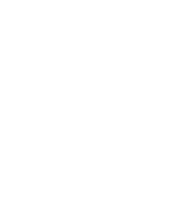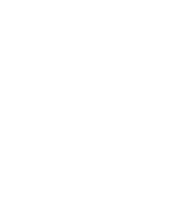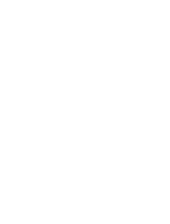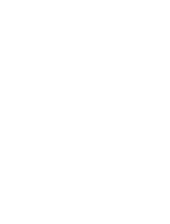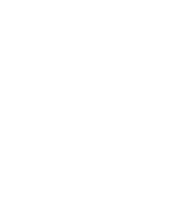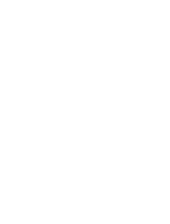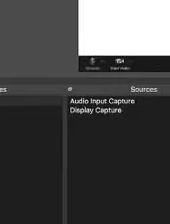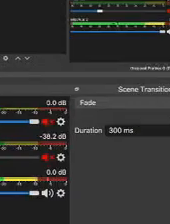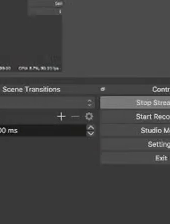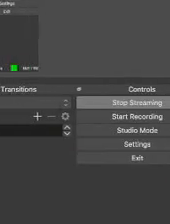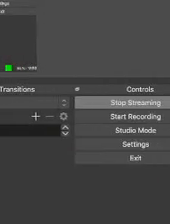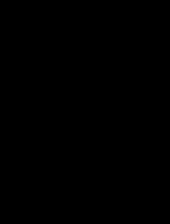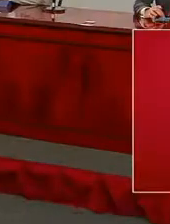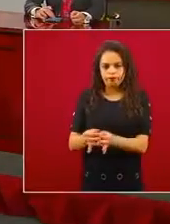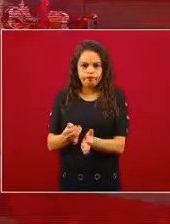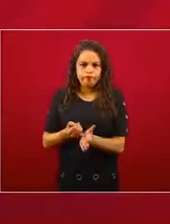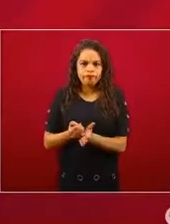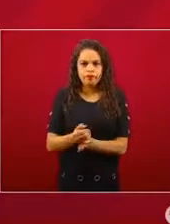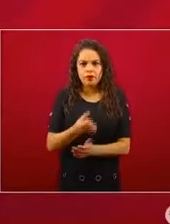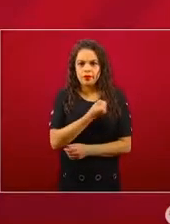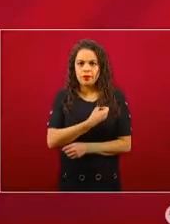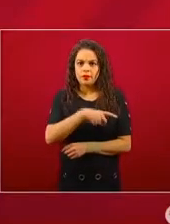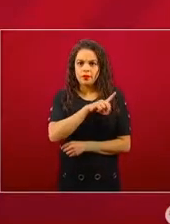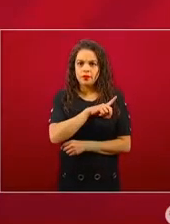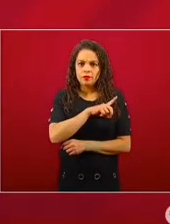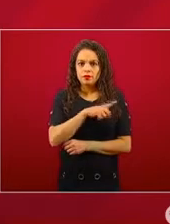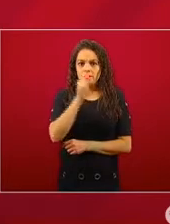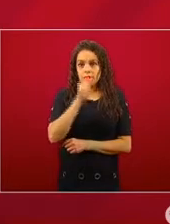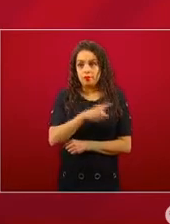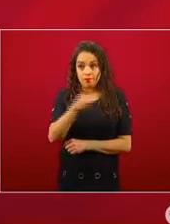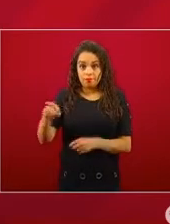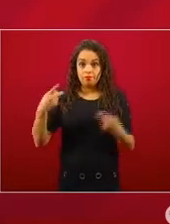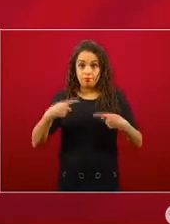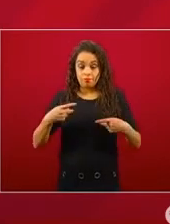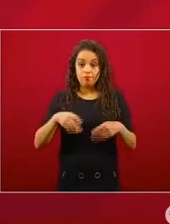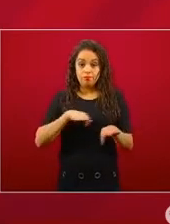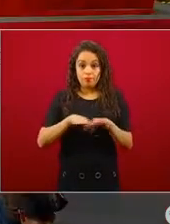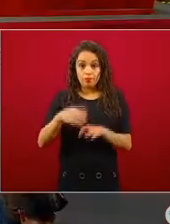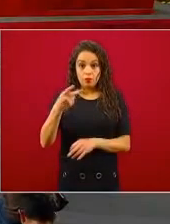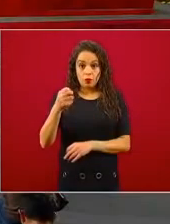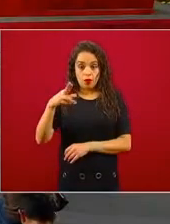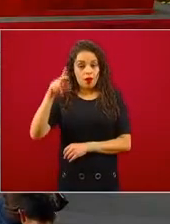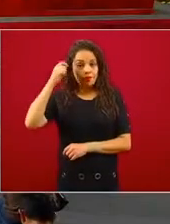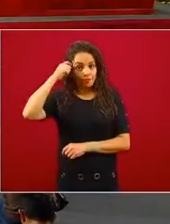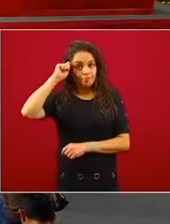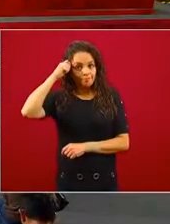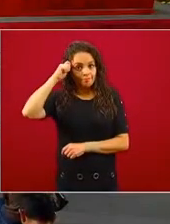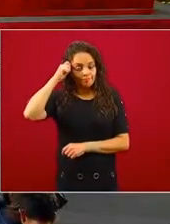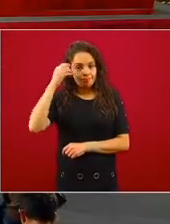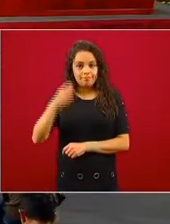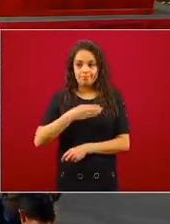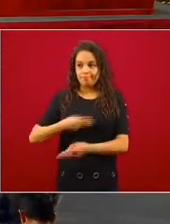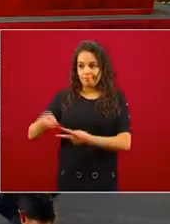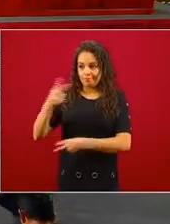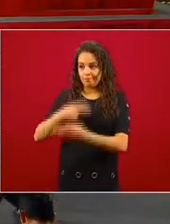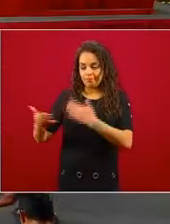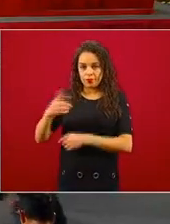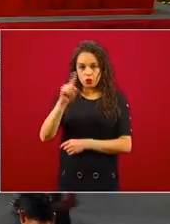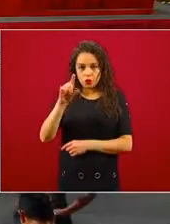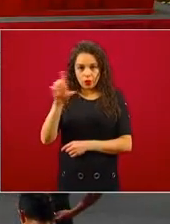has initiated an important transformation about health and social security